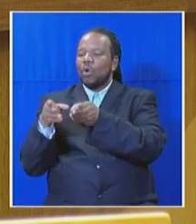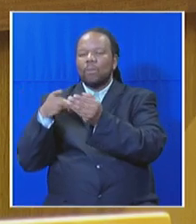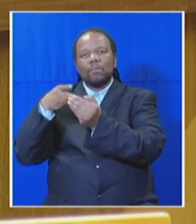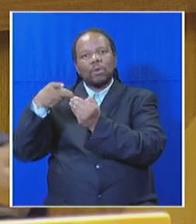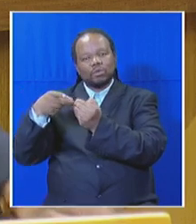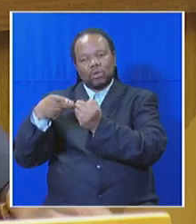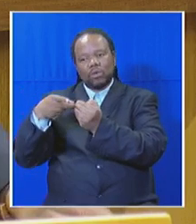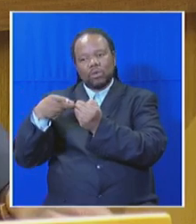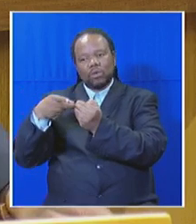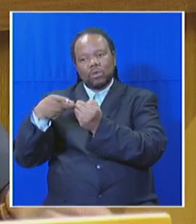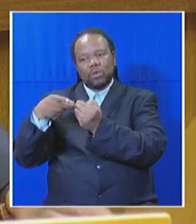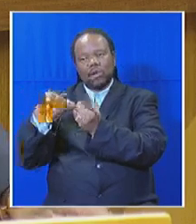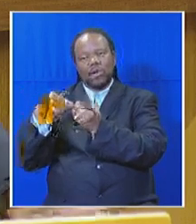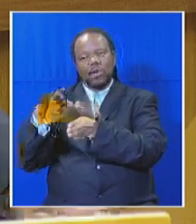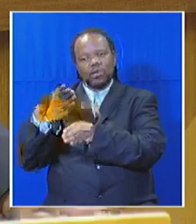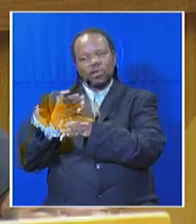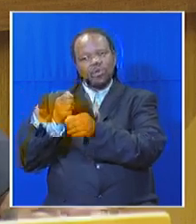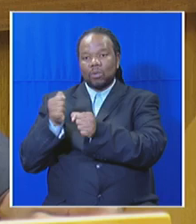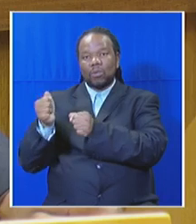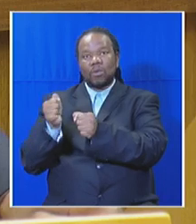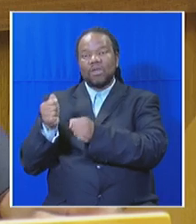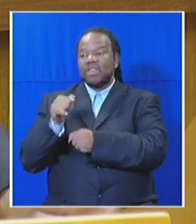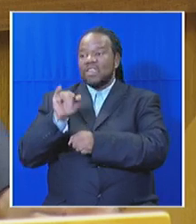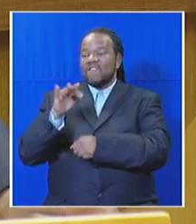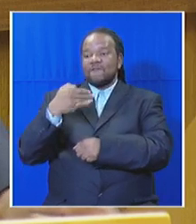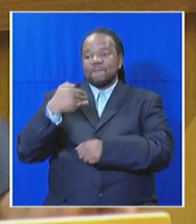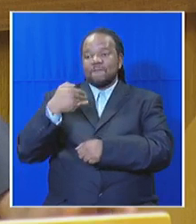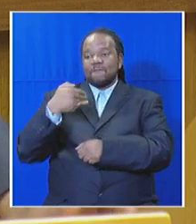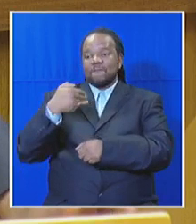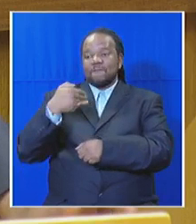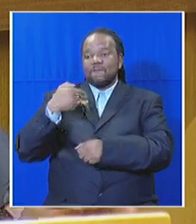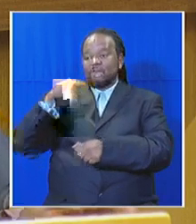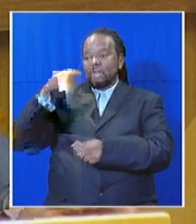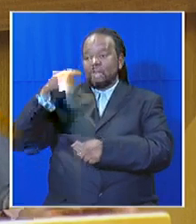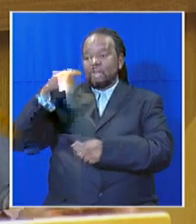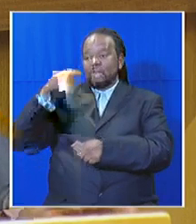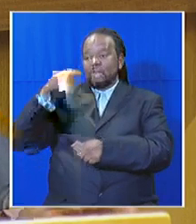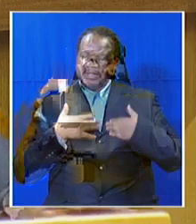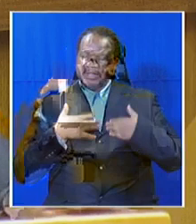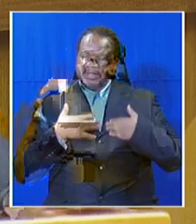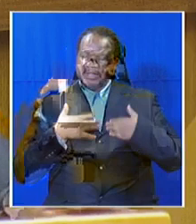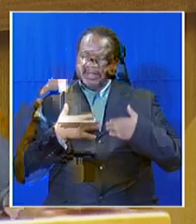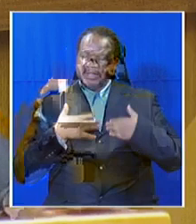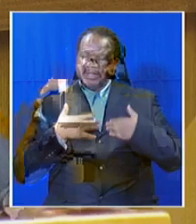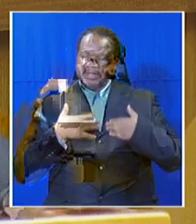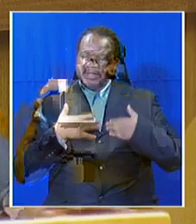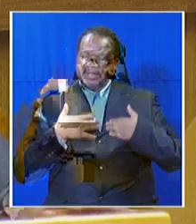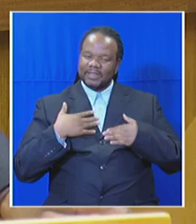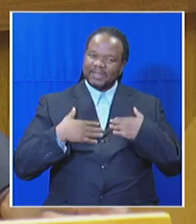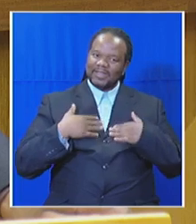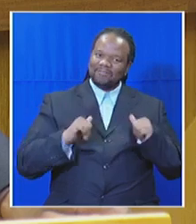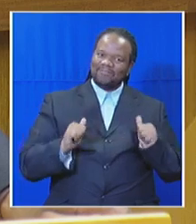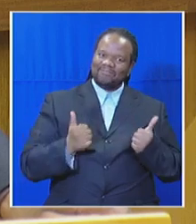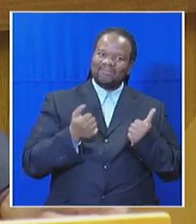employment. And if I'm sitting somewhere, I'll be saying to a that is going to operate